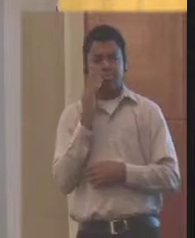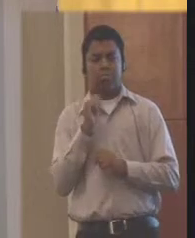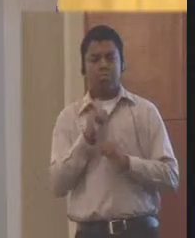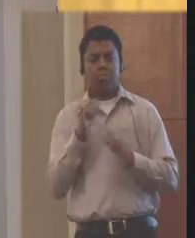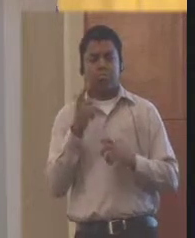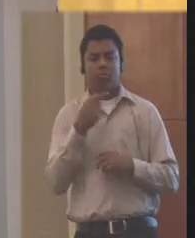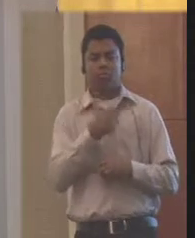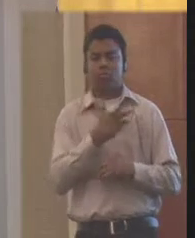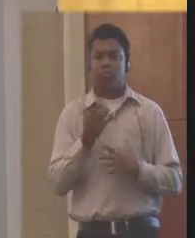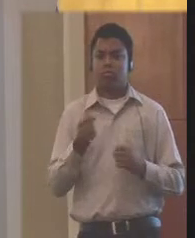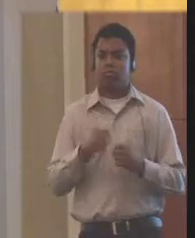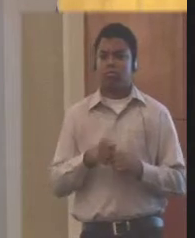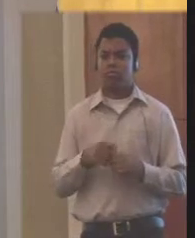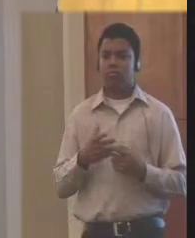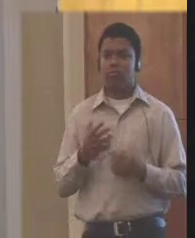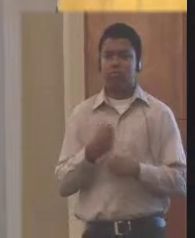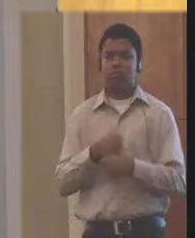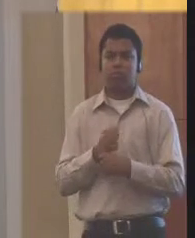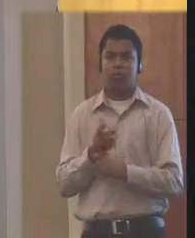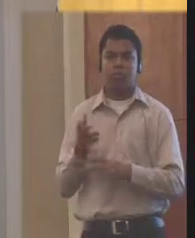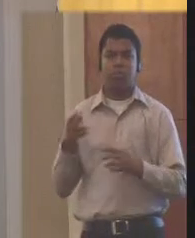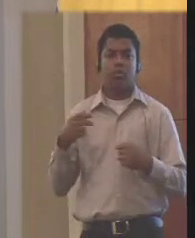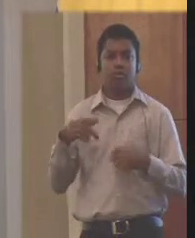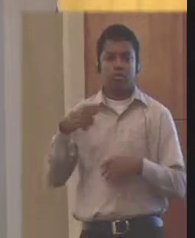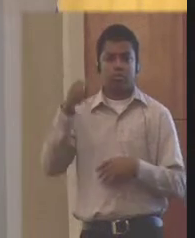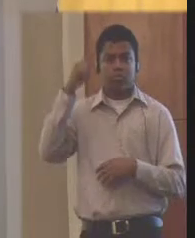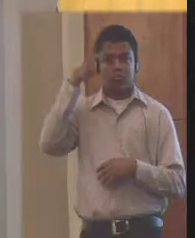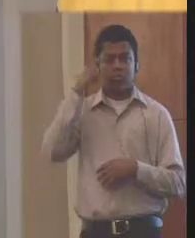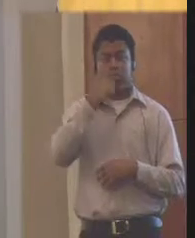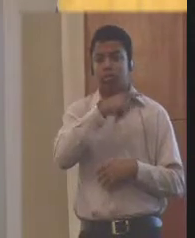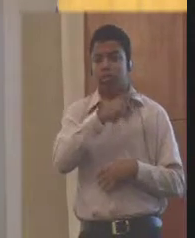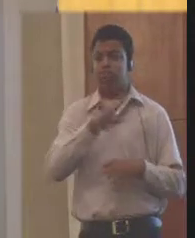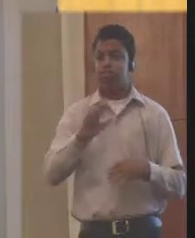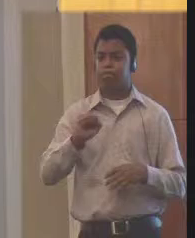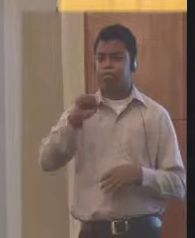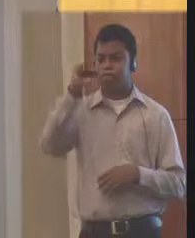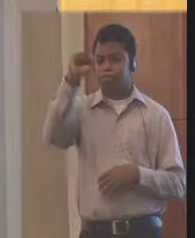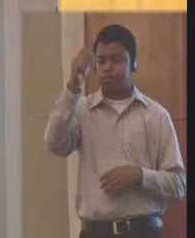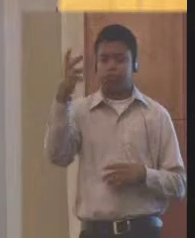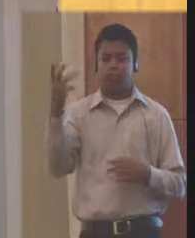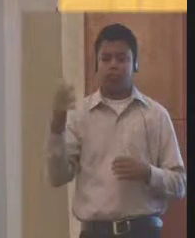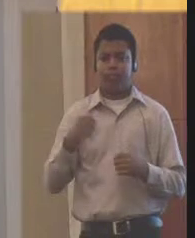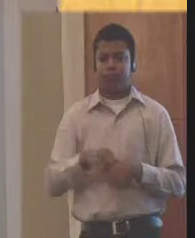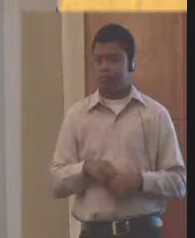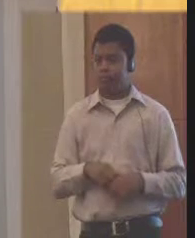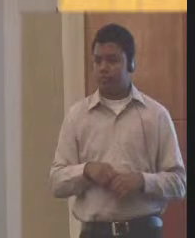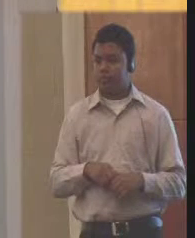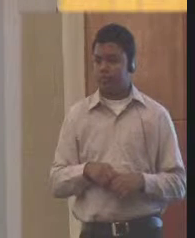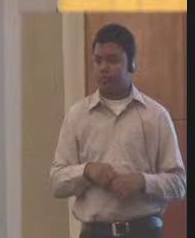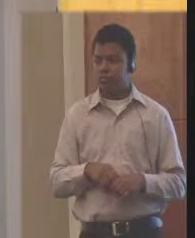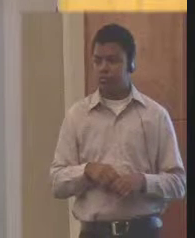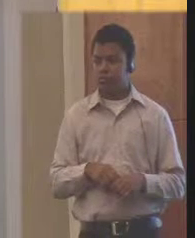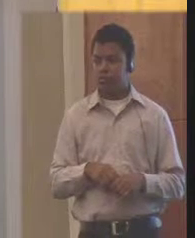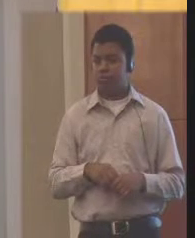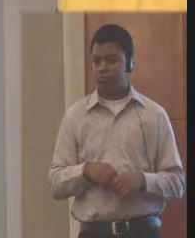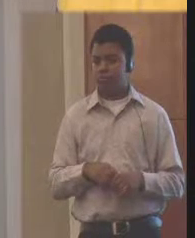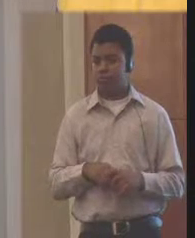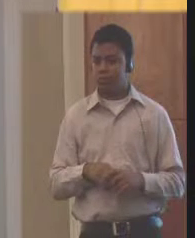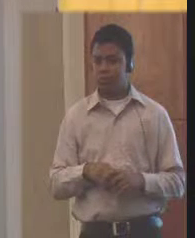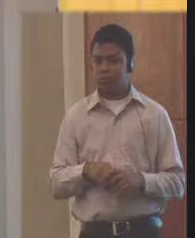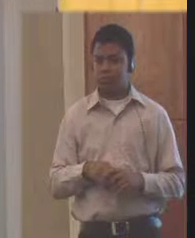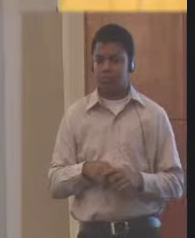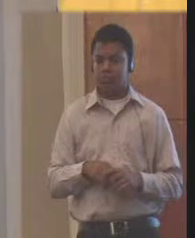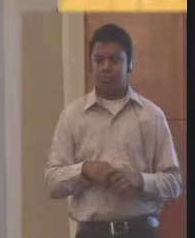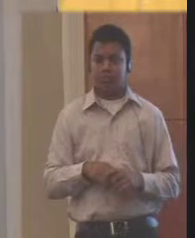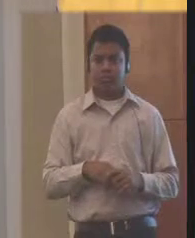it's been extremely successful. And I encourage you all to pick up a copy. It's available online, actually.